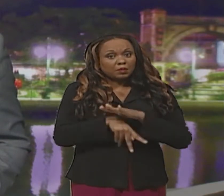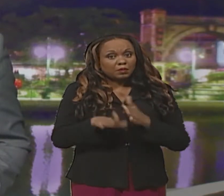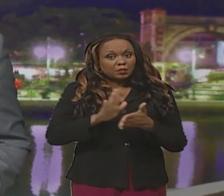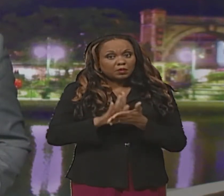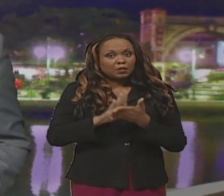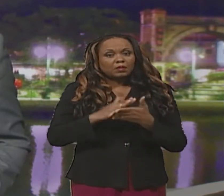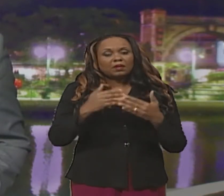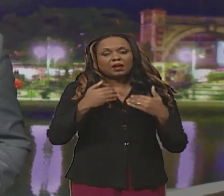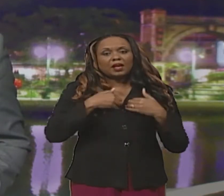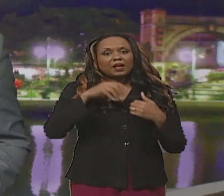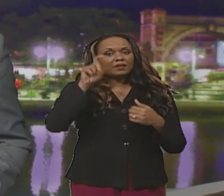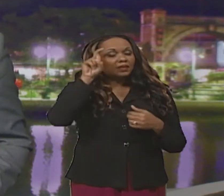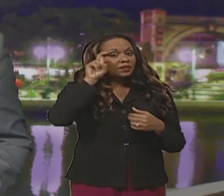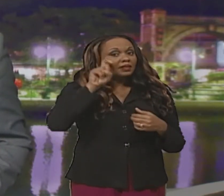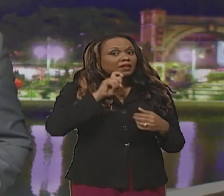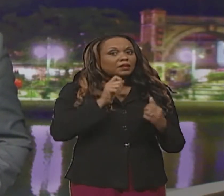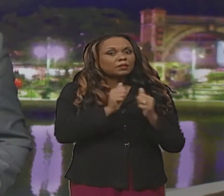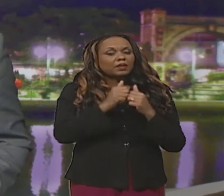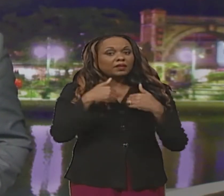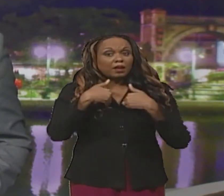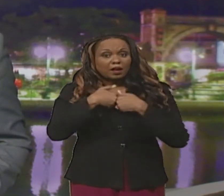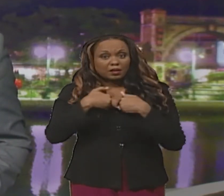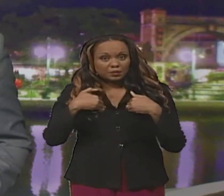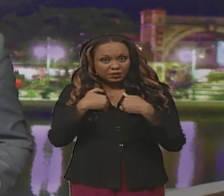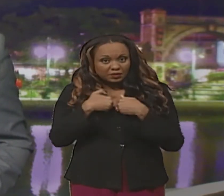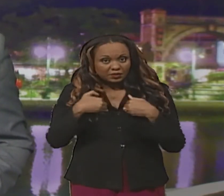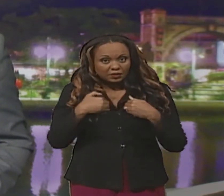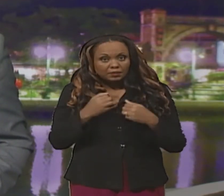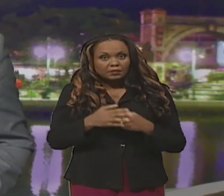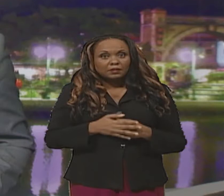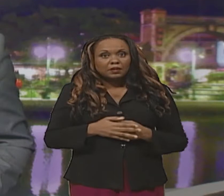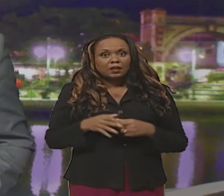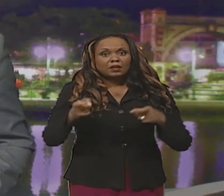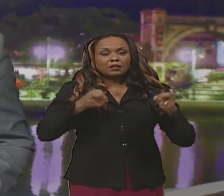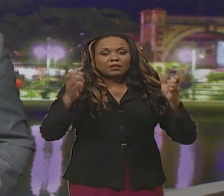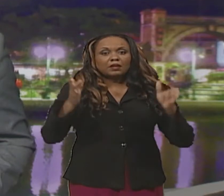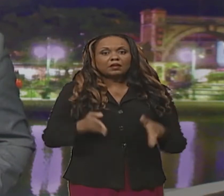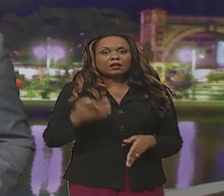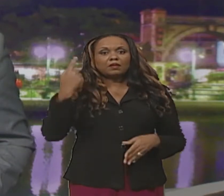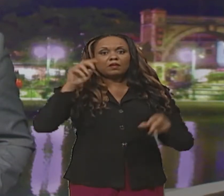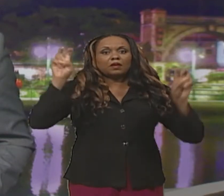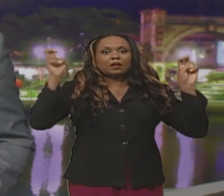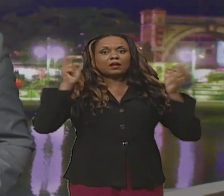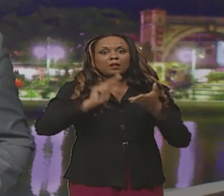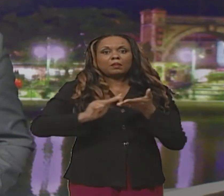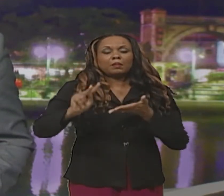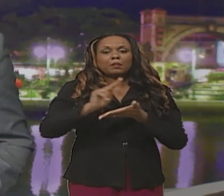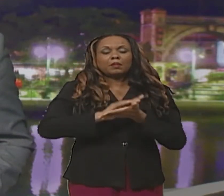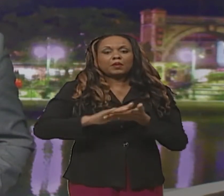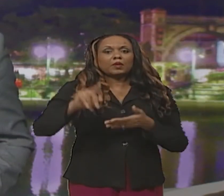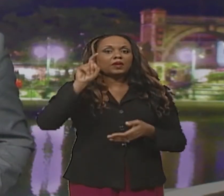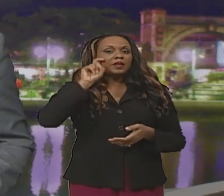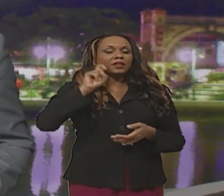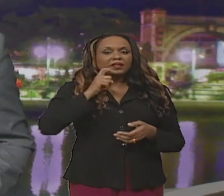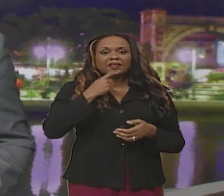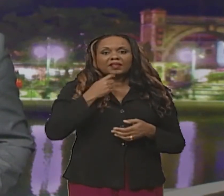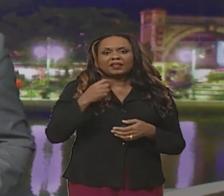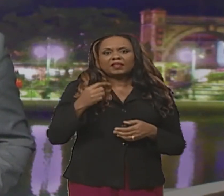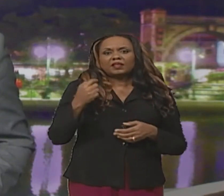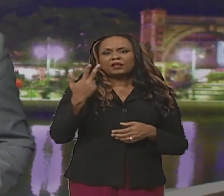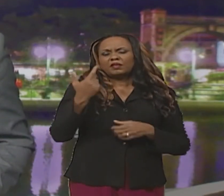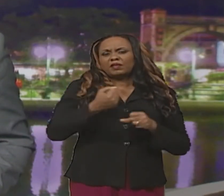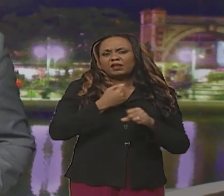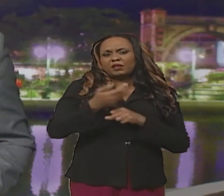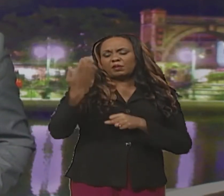having sex with animals. Director of the Pure Sex Center, Ambrose Carter, says about 3 years ago, when they visited several